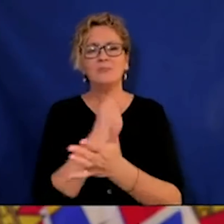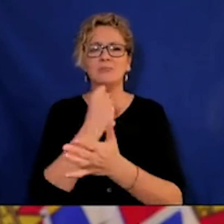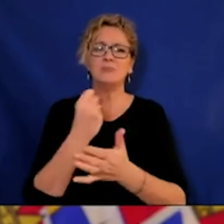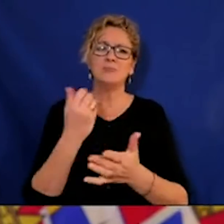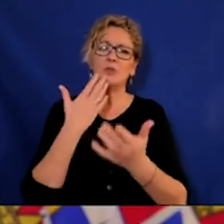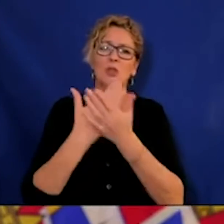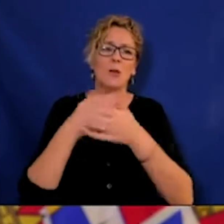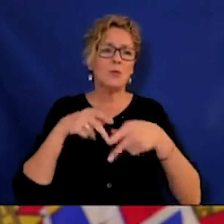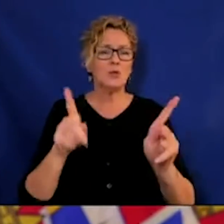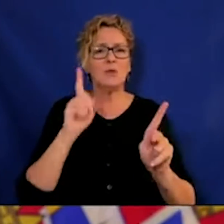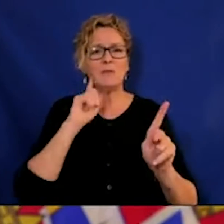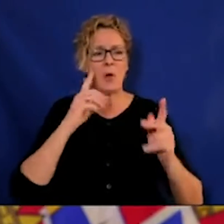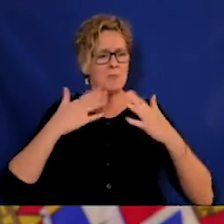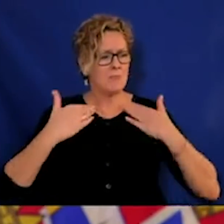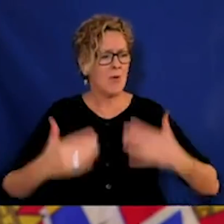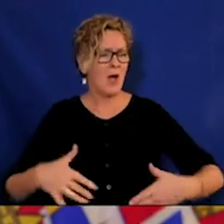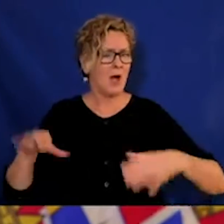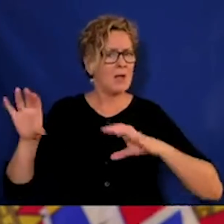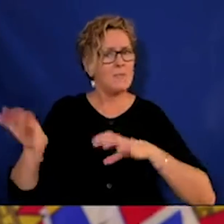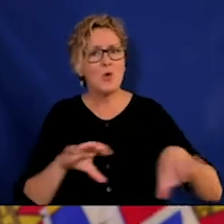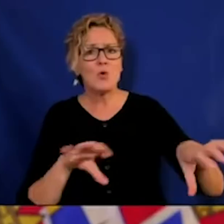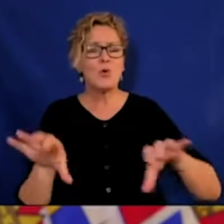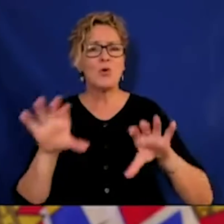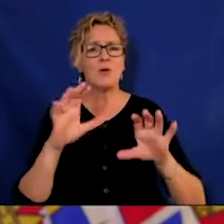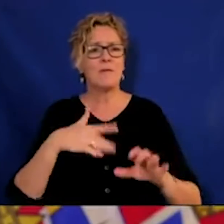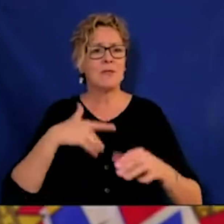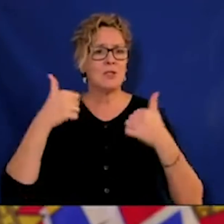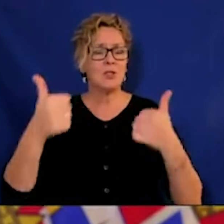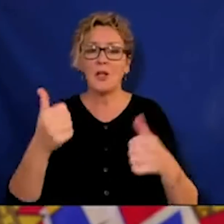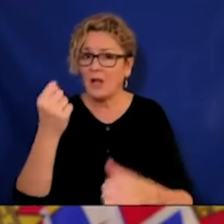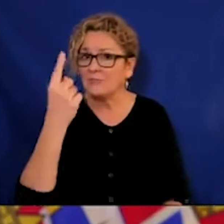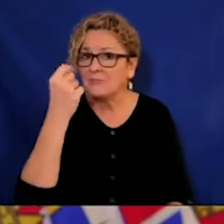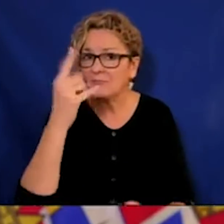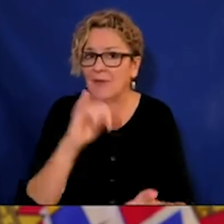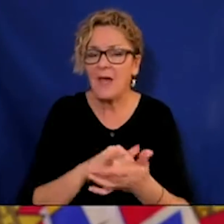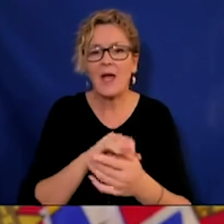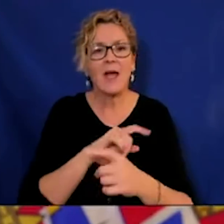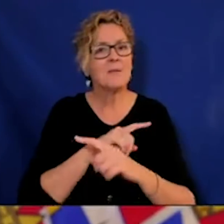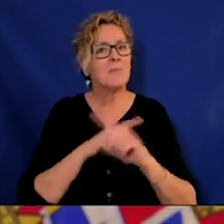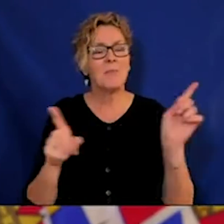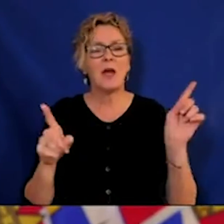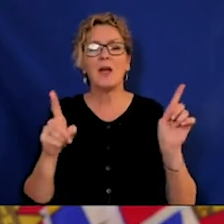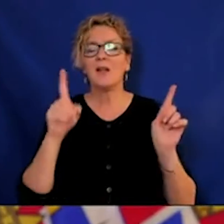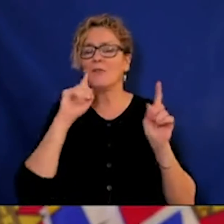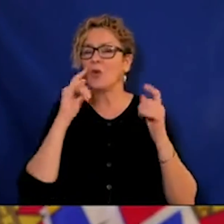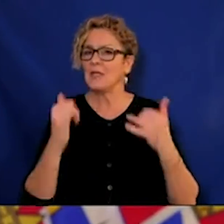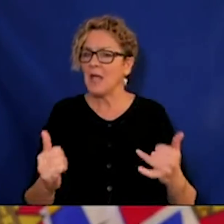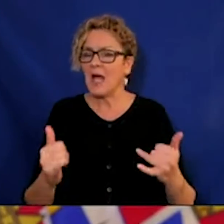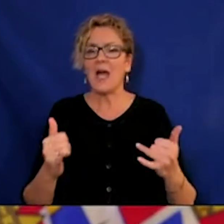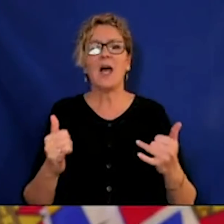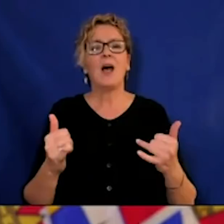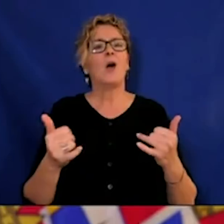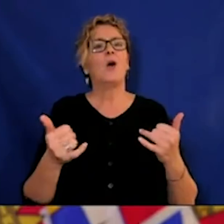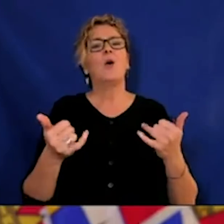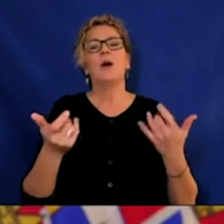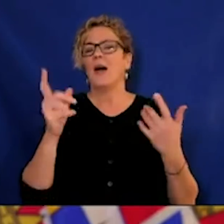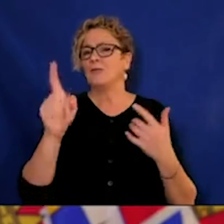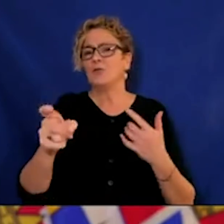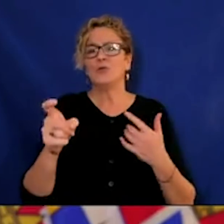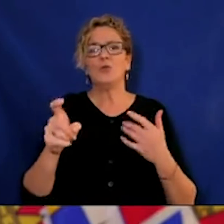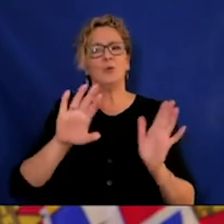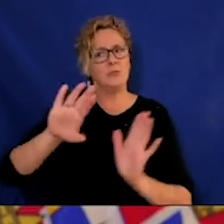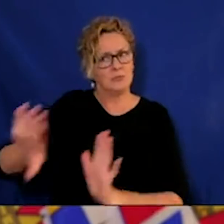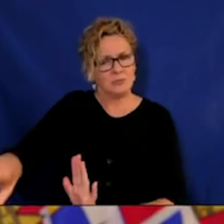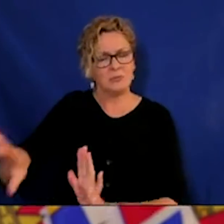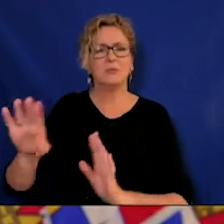10 minutes, go for a walk, go with your family, stick to your bubble. I will remind everybody, though, that no matter where